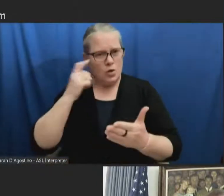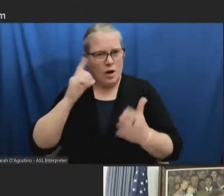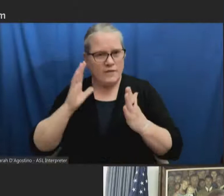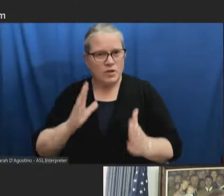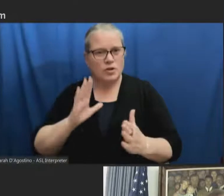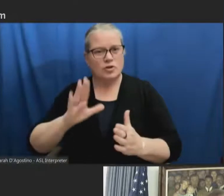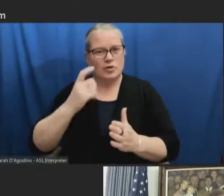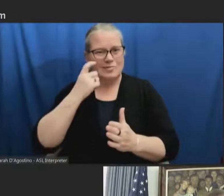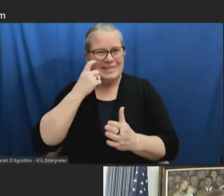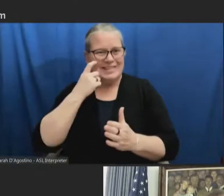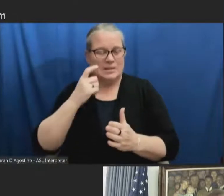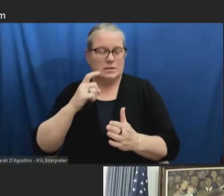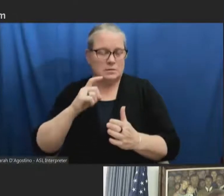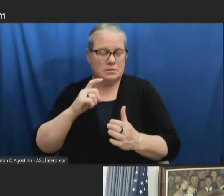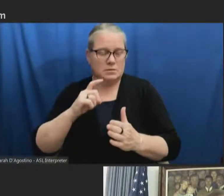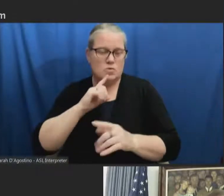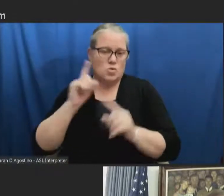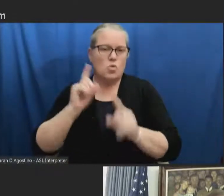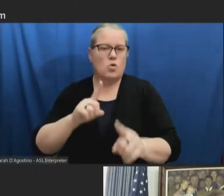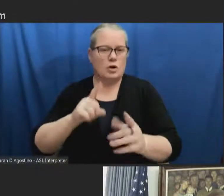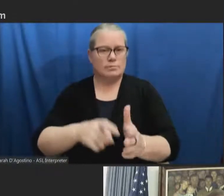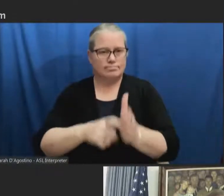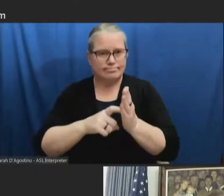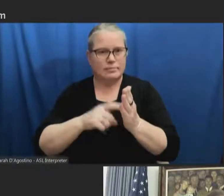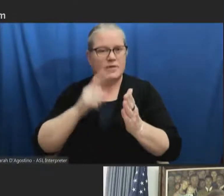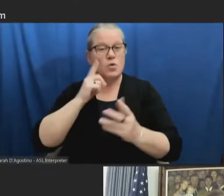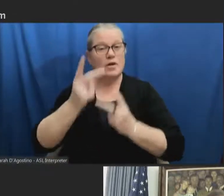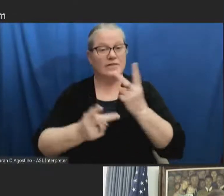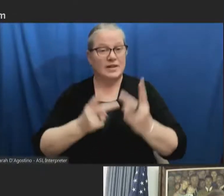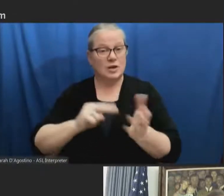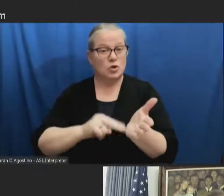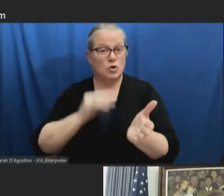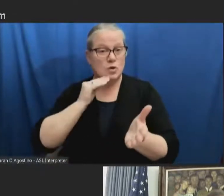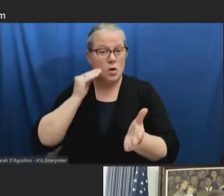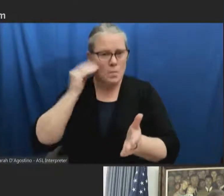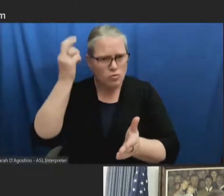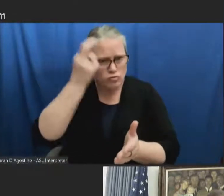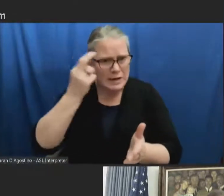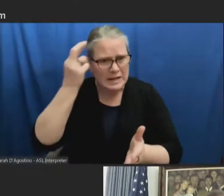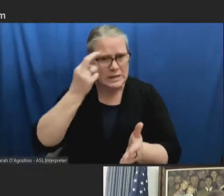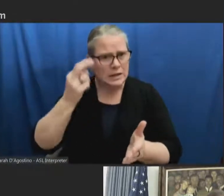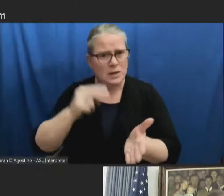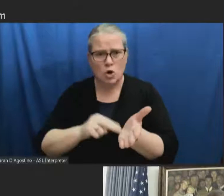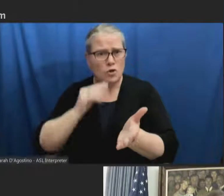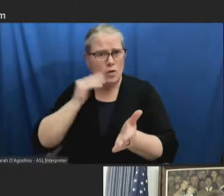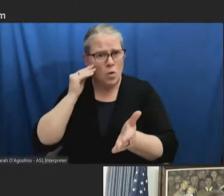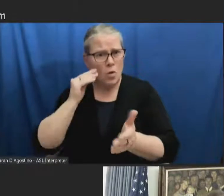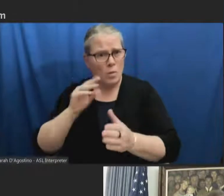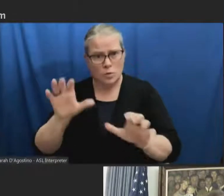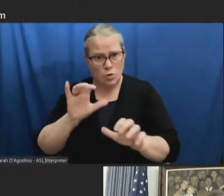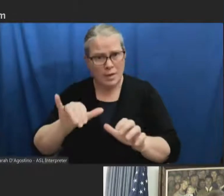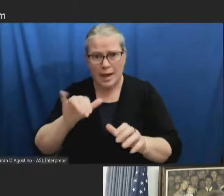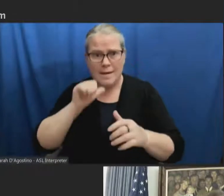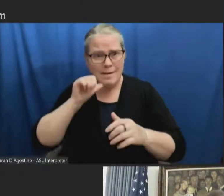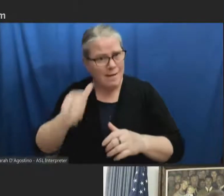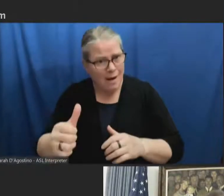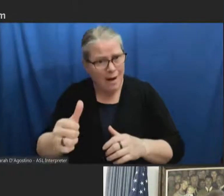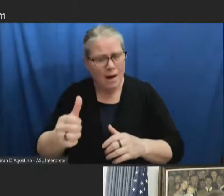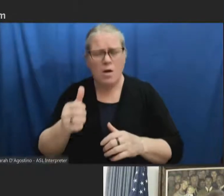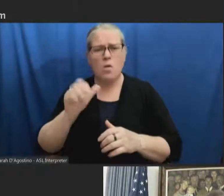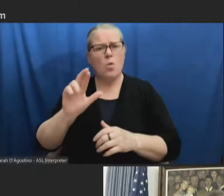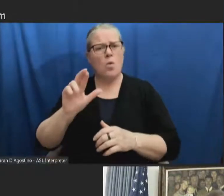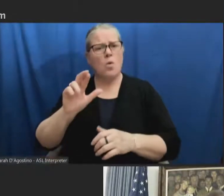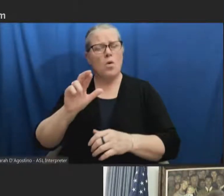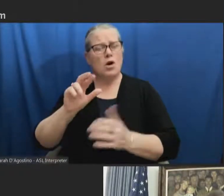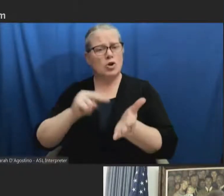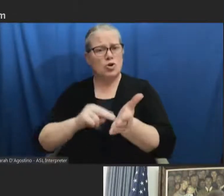visitor requirements at nursing homes, was it that a lot of nursing homes weren't already doing this, or they felt that they didn't have the authority and